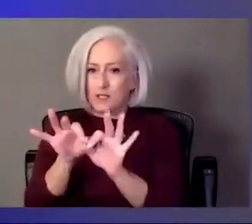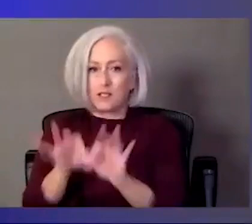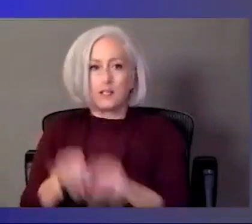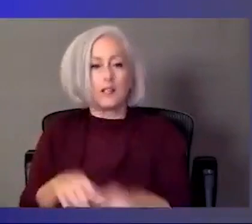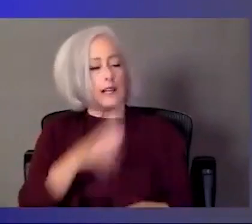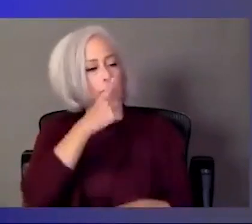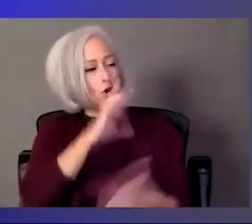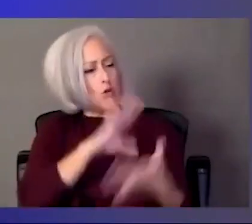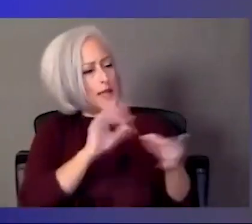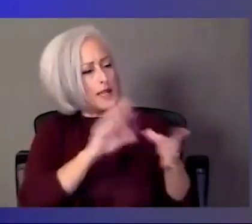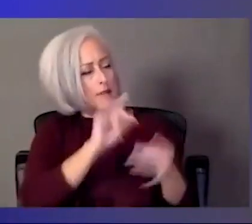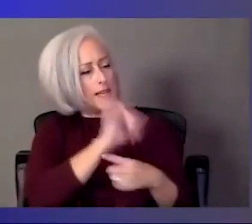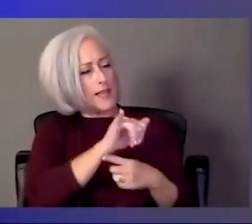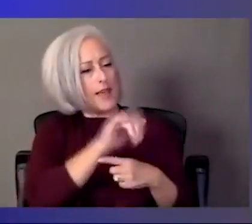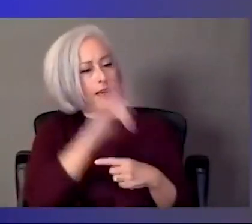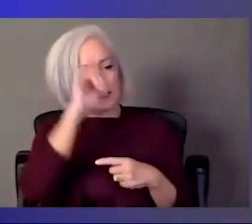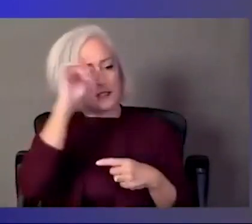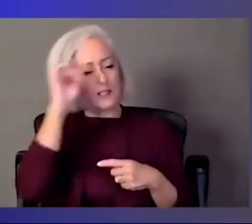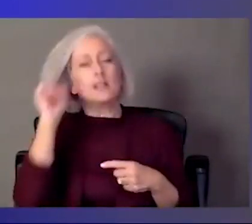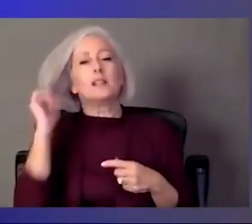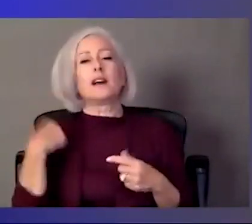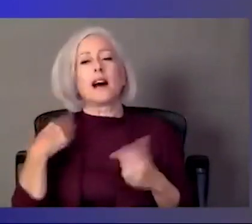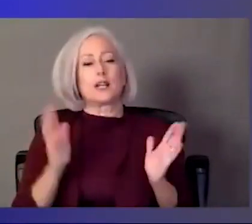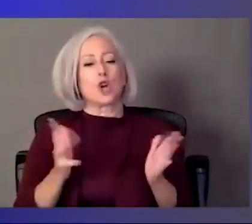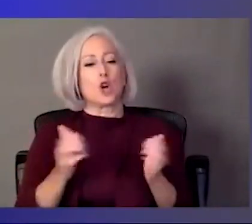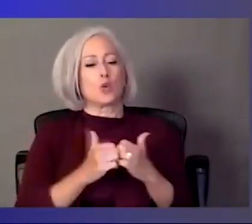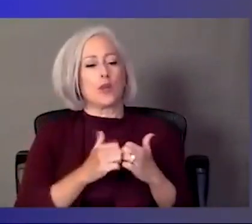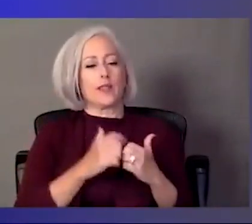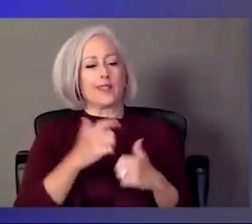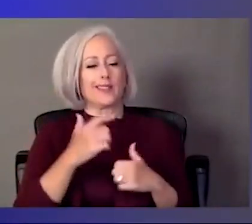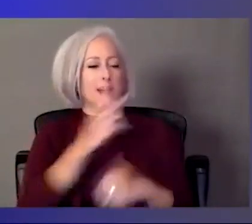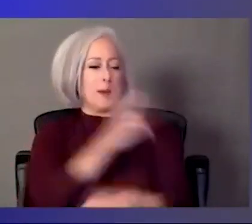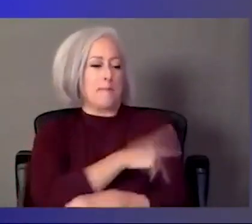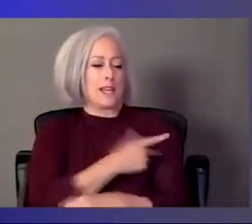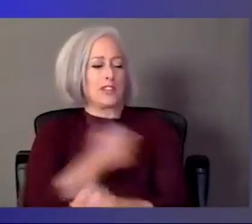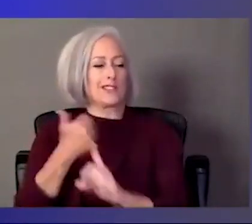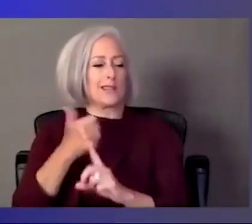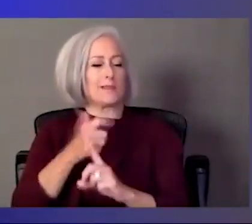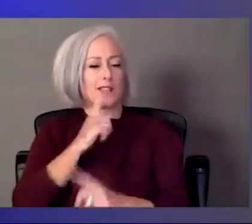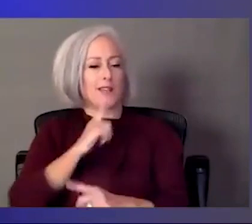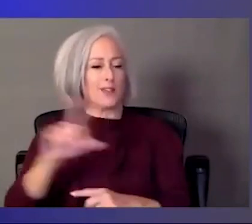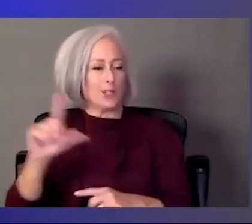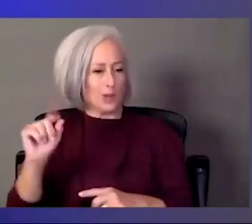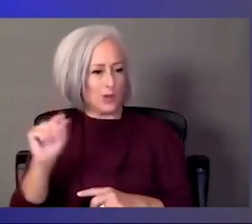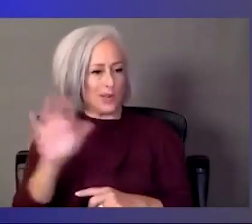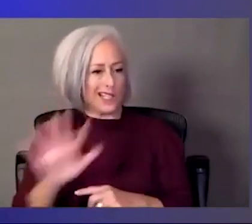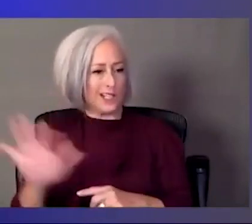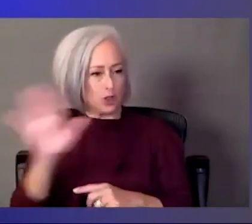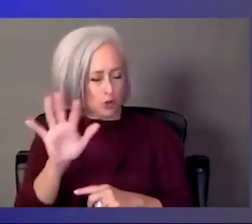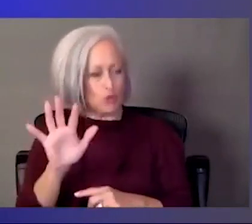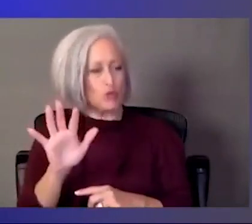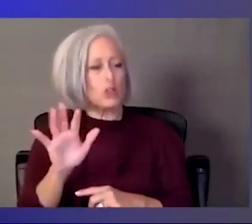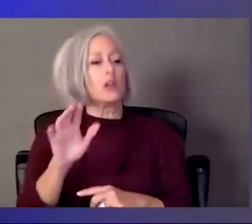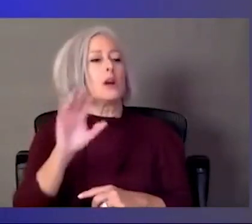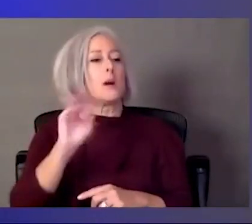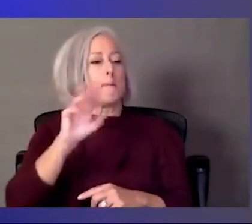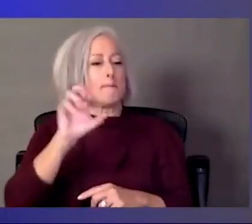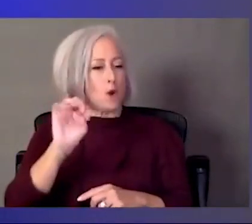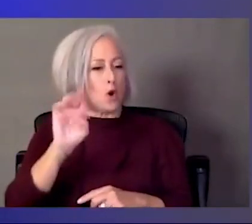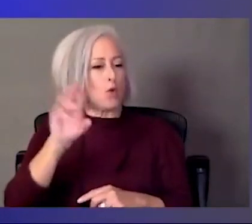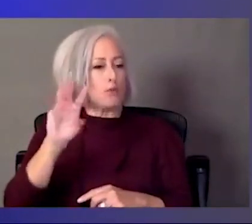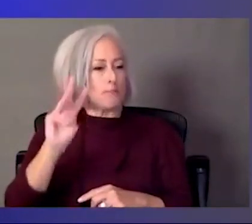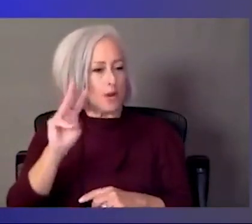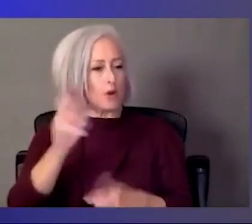had a discussion with a young 20-year-old patient with bone marrow failure that we did a transplant on, successfully doing well, very reluctant to have